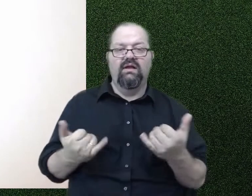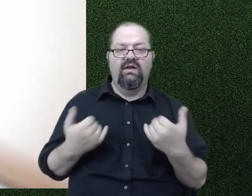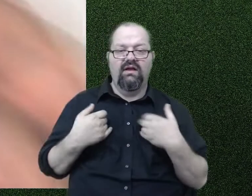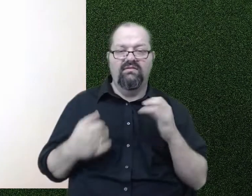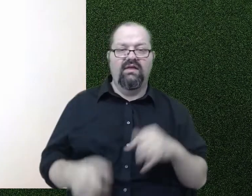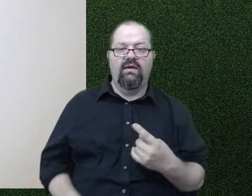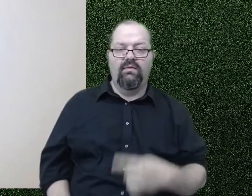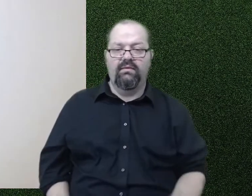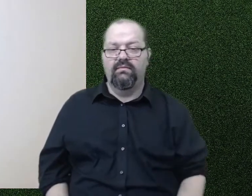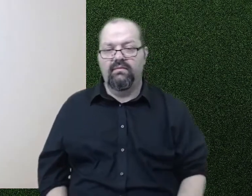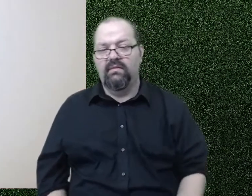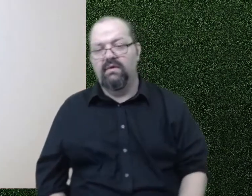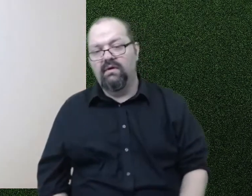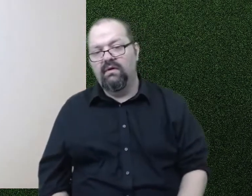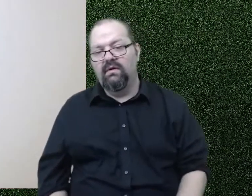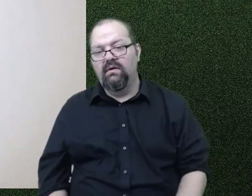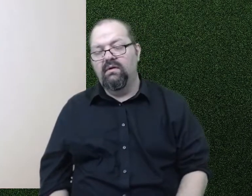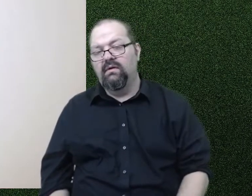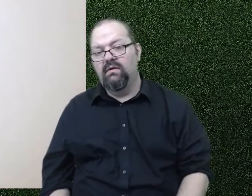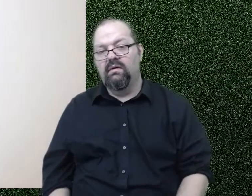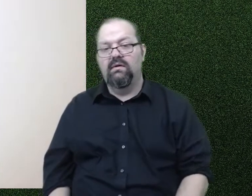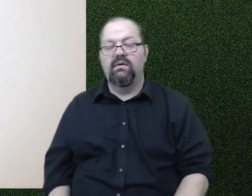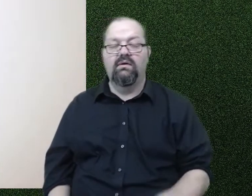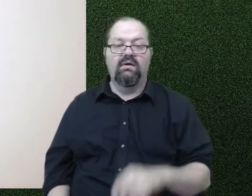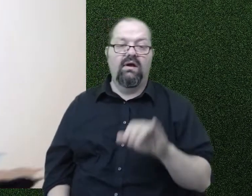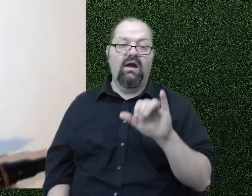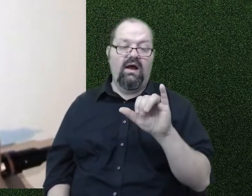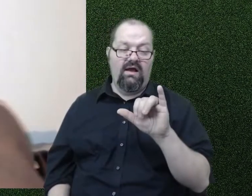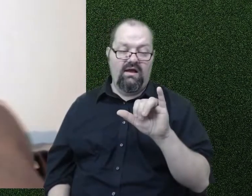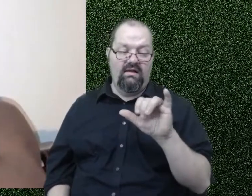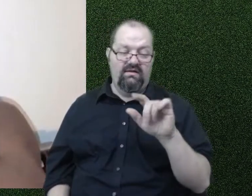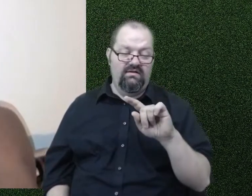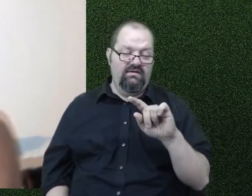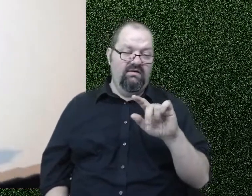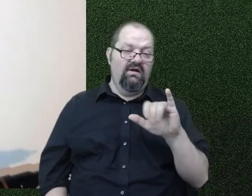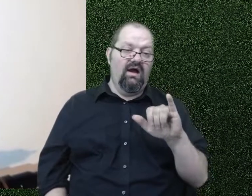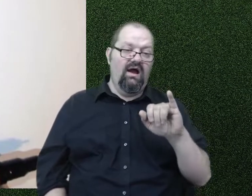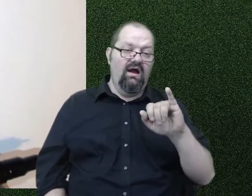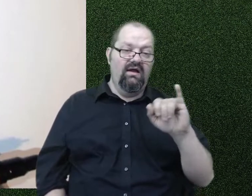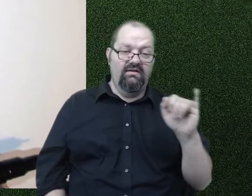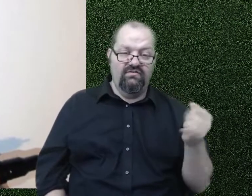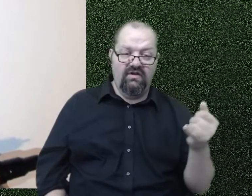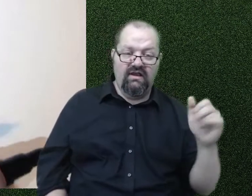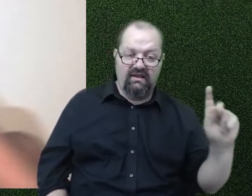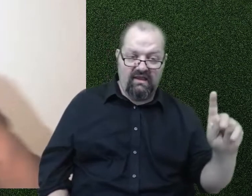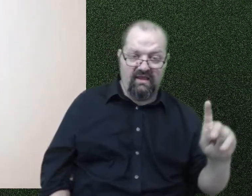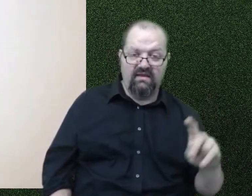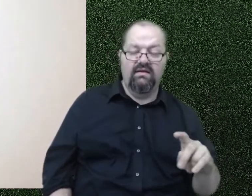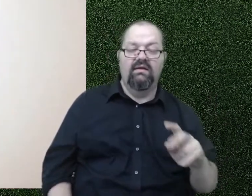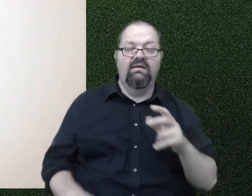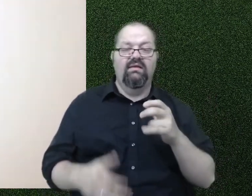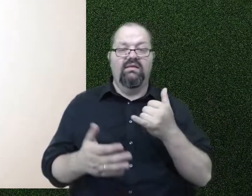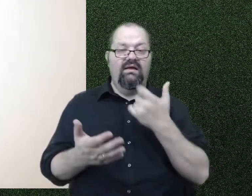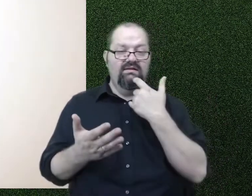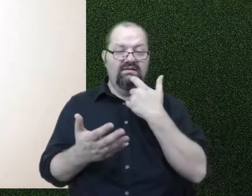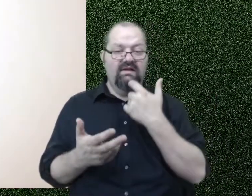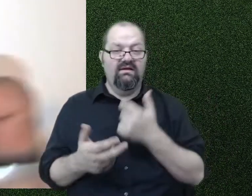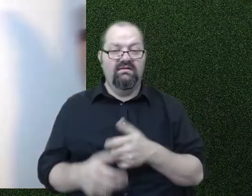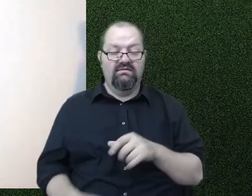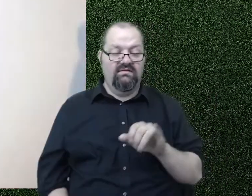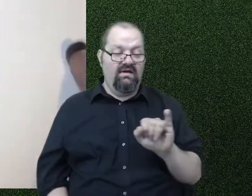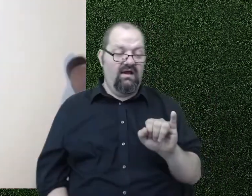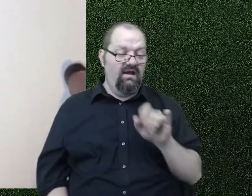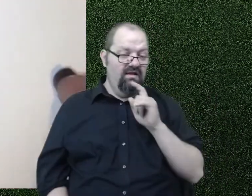hat. Got I hat, j hat, and k hat. This says the vector v is 3 times I